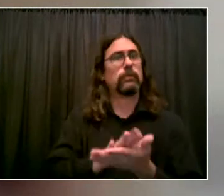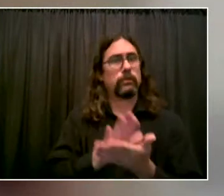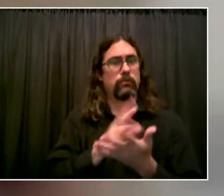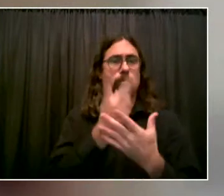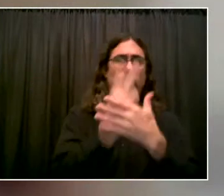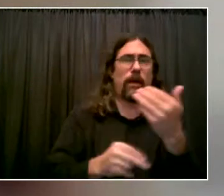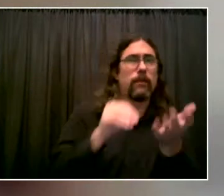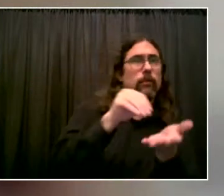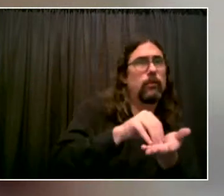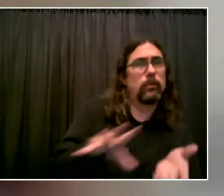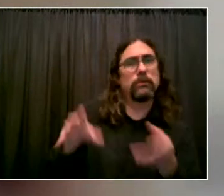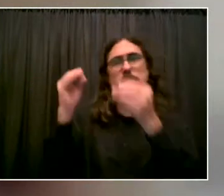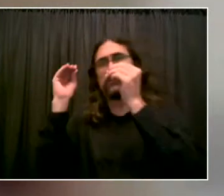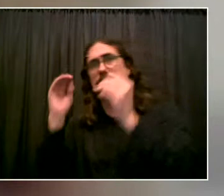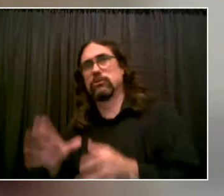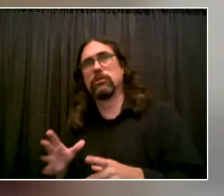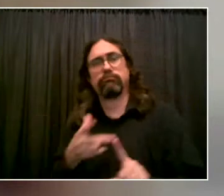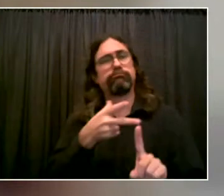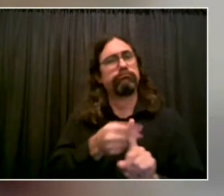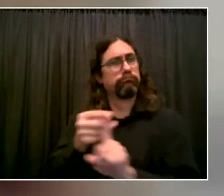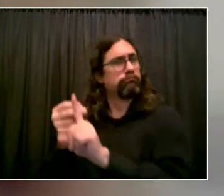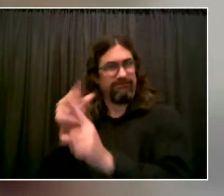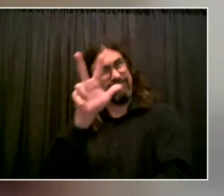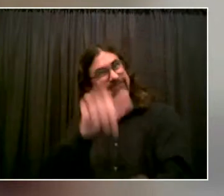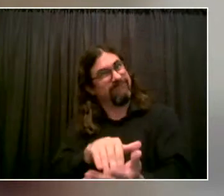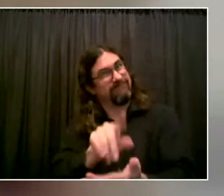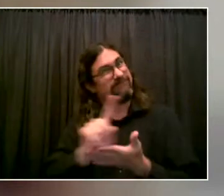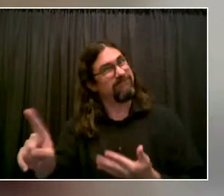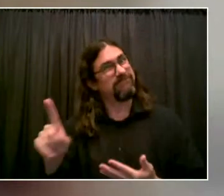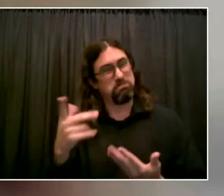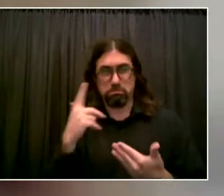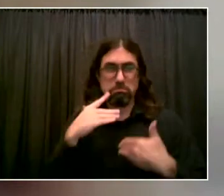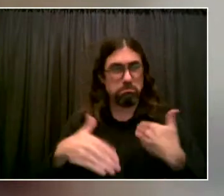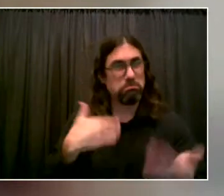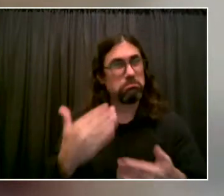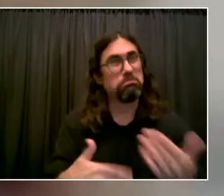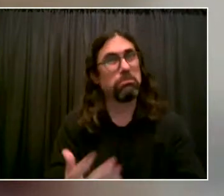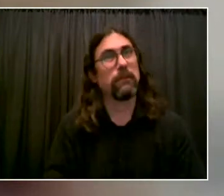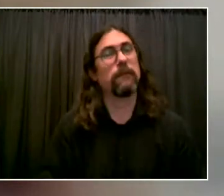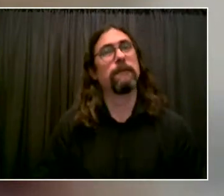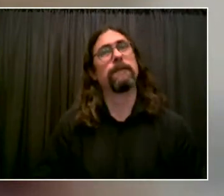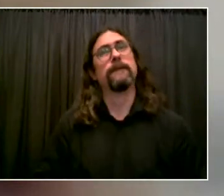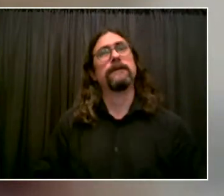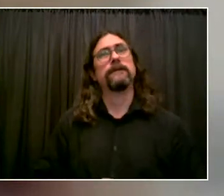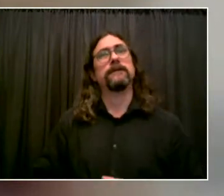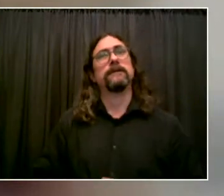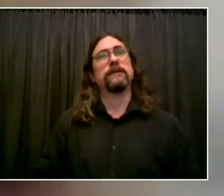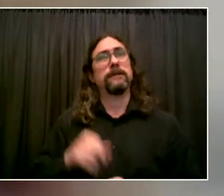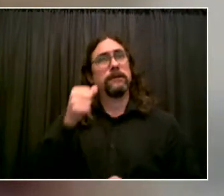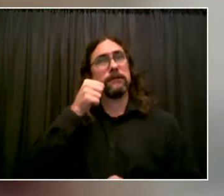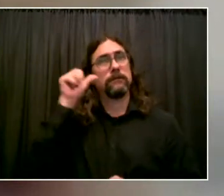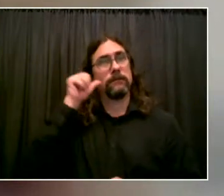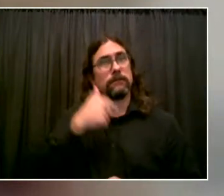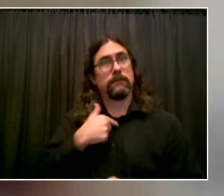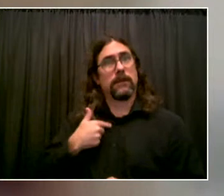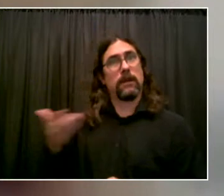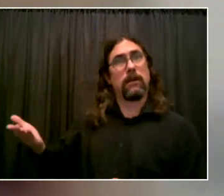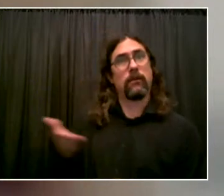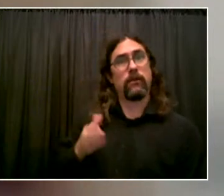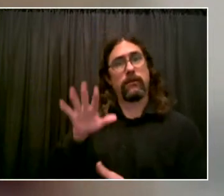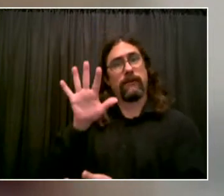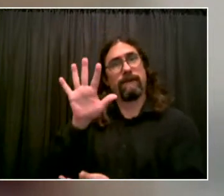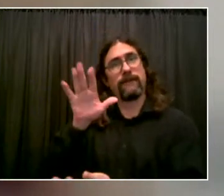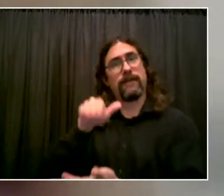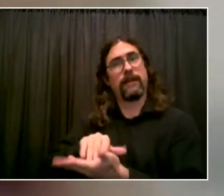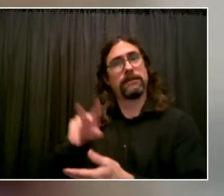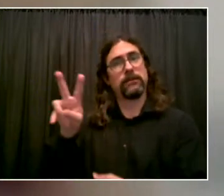direction. You know, we hired 5,200 new teachers, larger than we've hired in past years. And so we feel confident